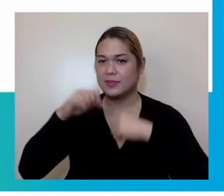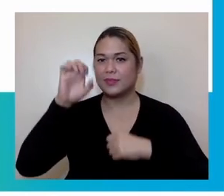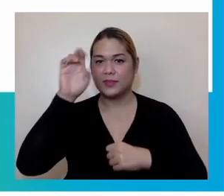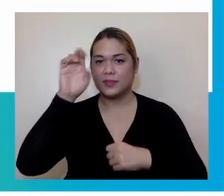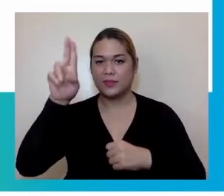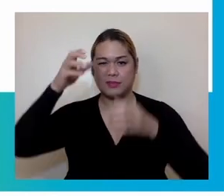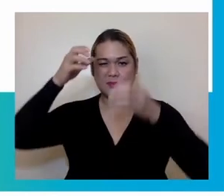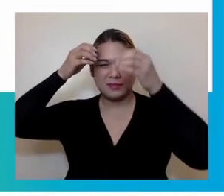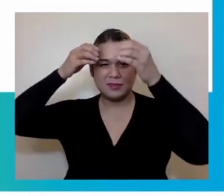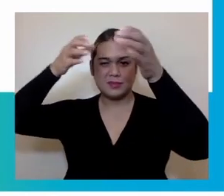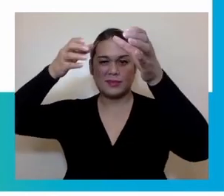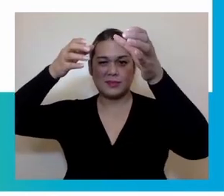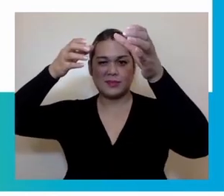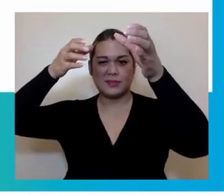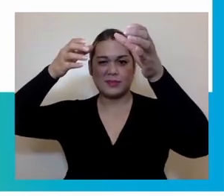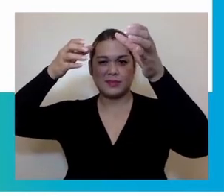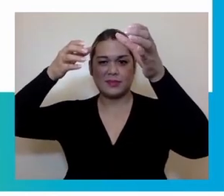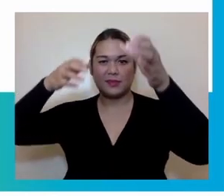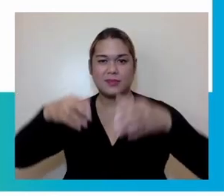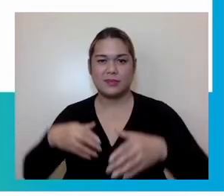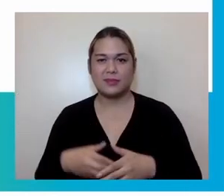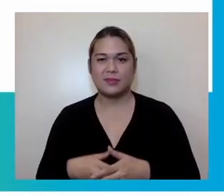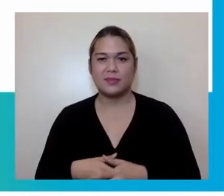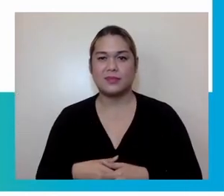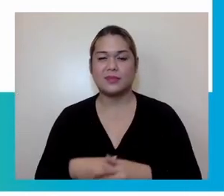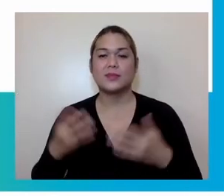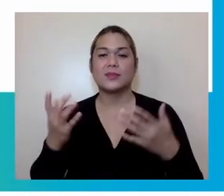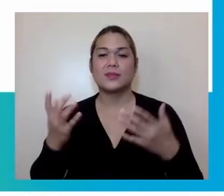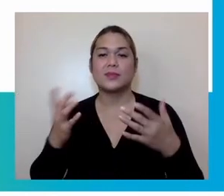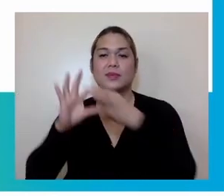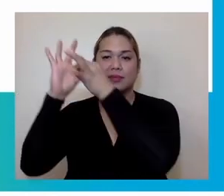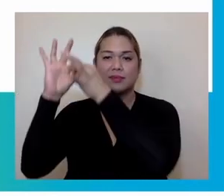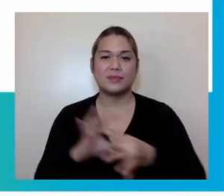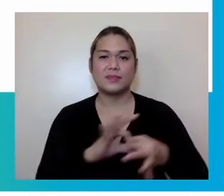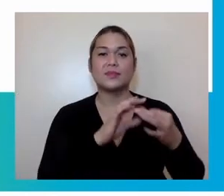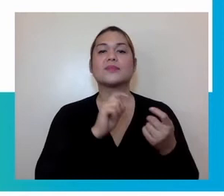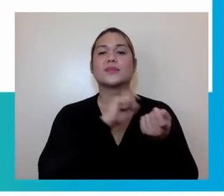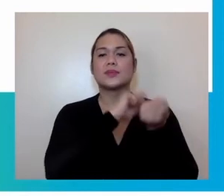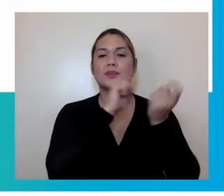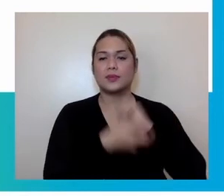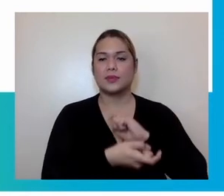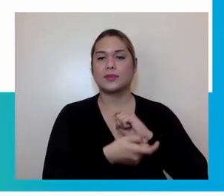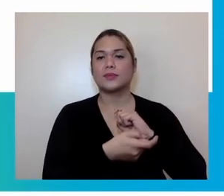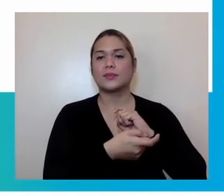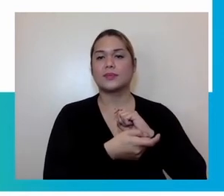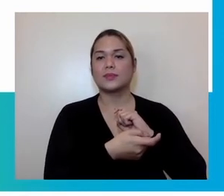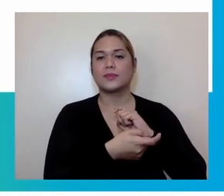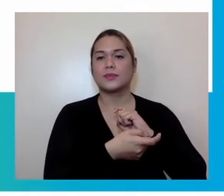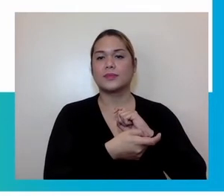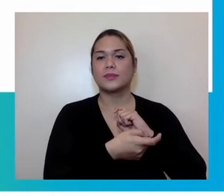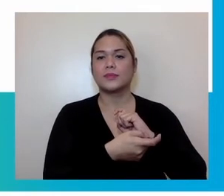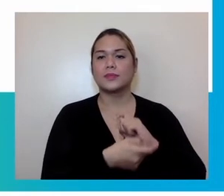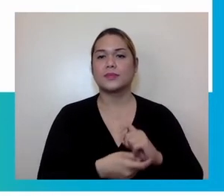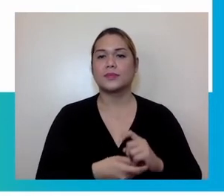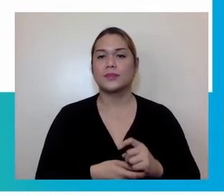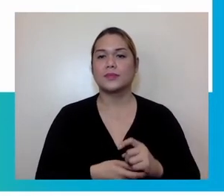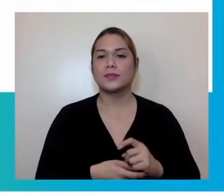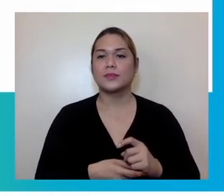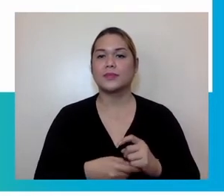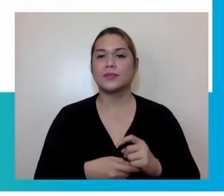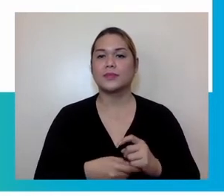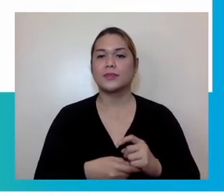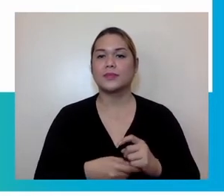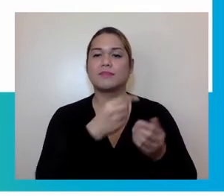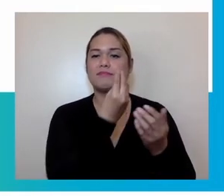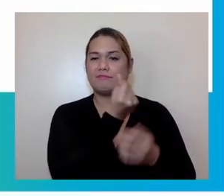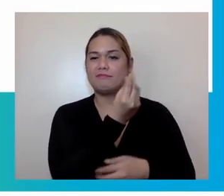incineration has no place in a circular economy. Last slide, please. We have been monitoring safeguard